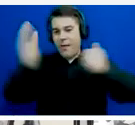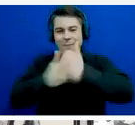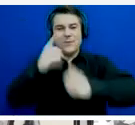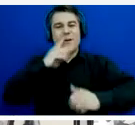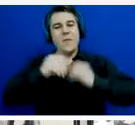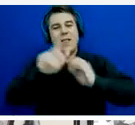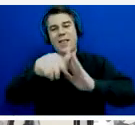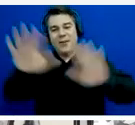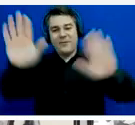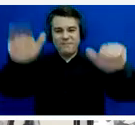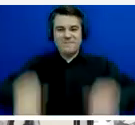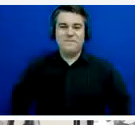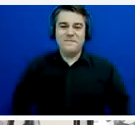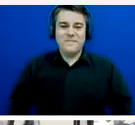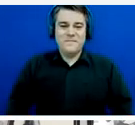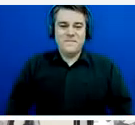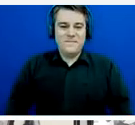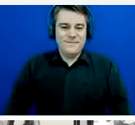later.